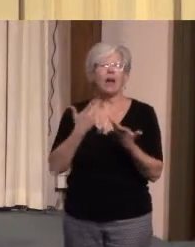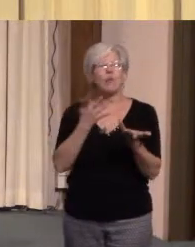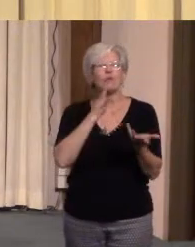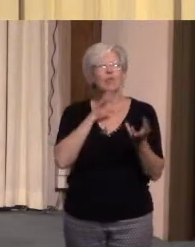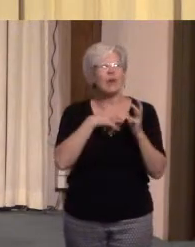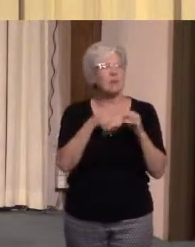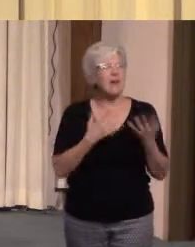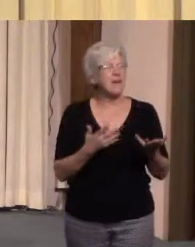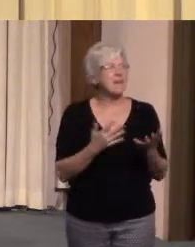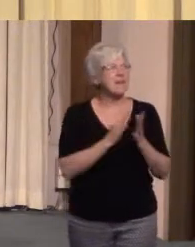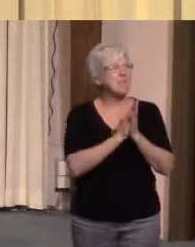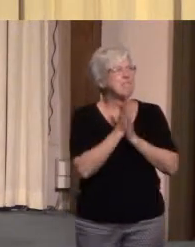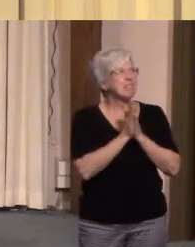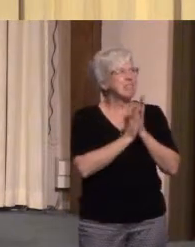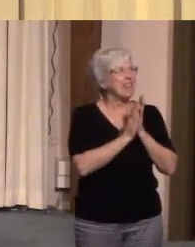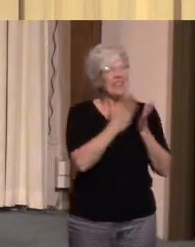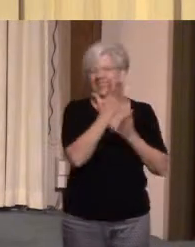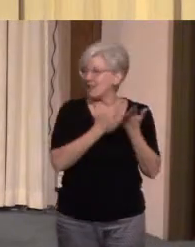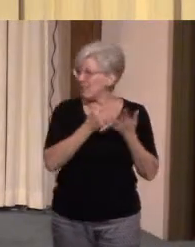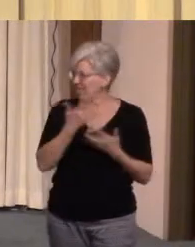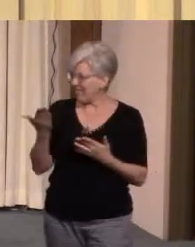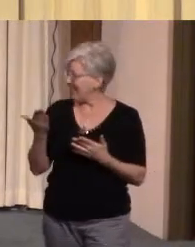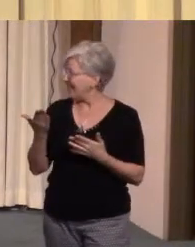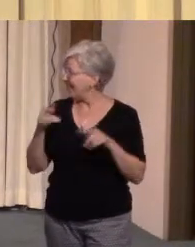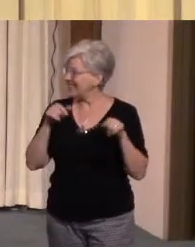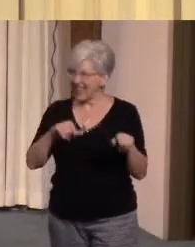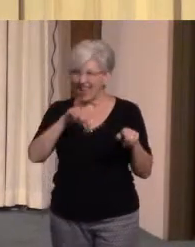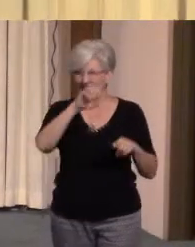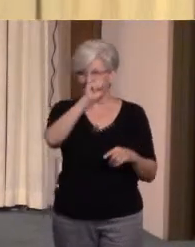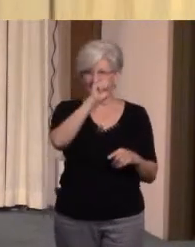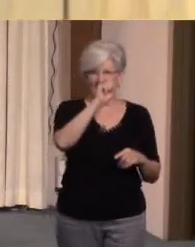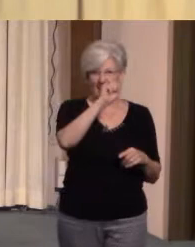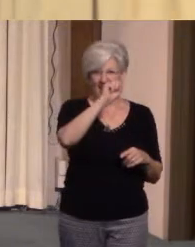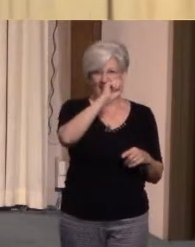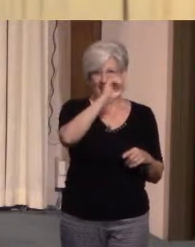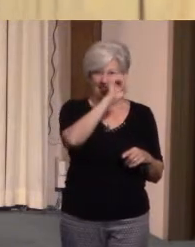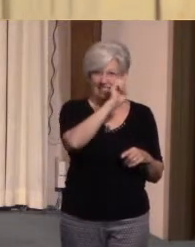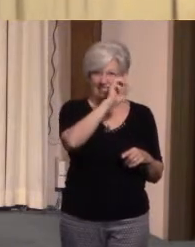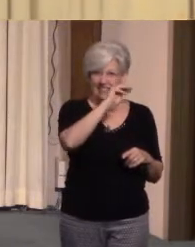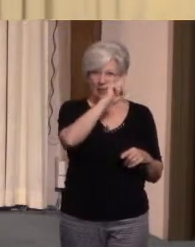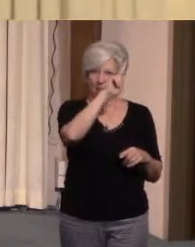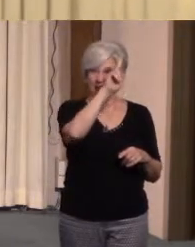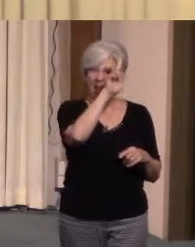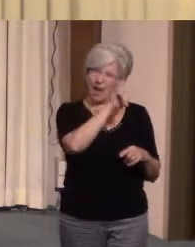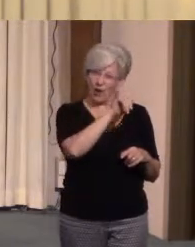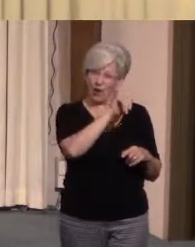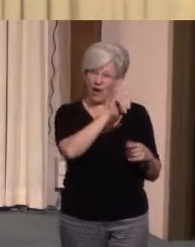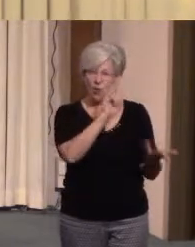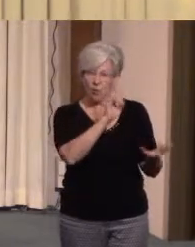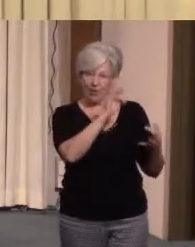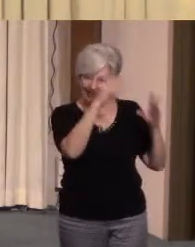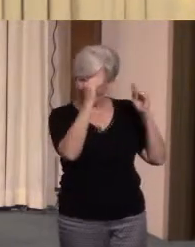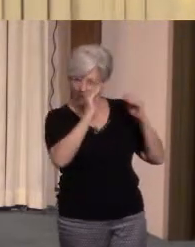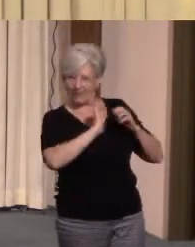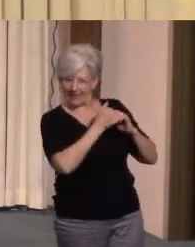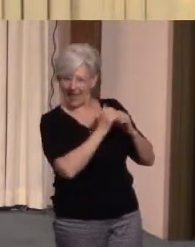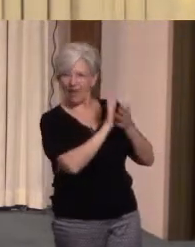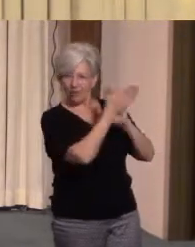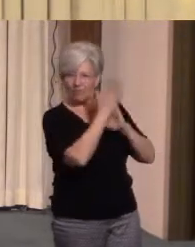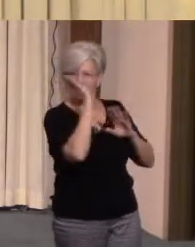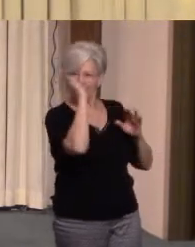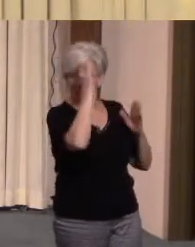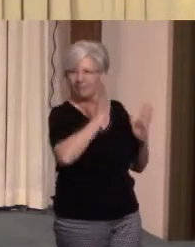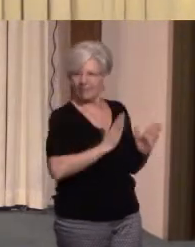This Sunday, I want to talk about some of those things that in seminary, where they